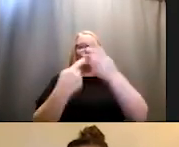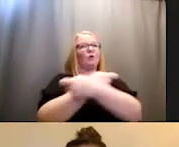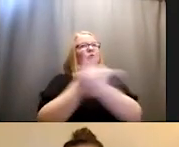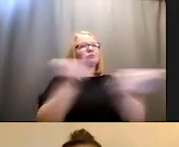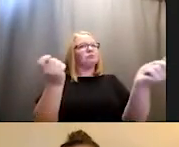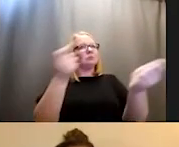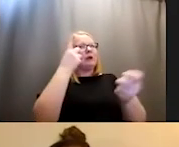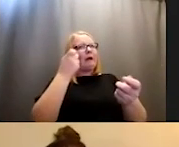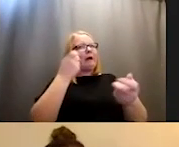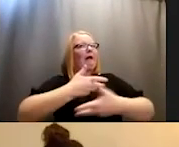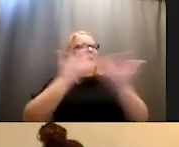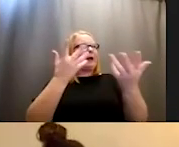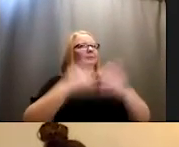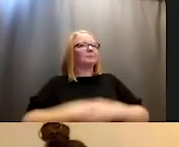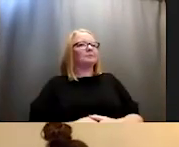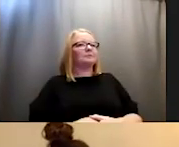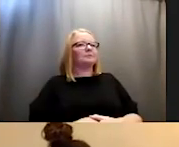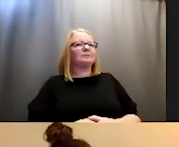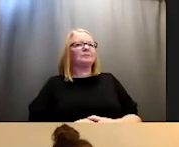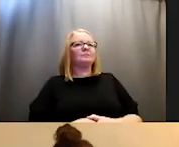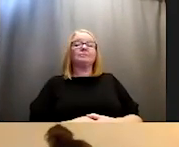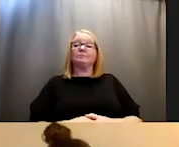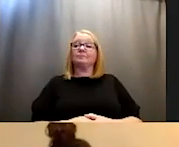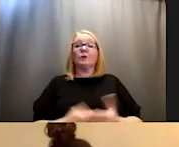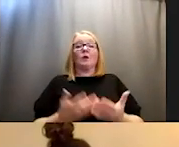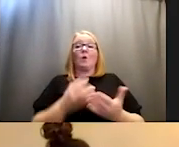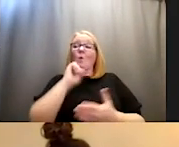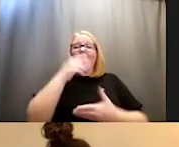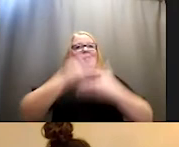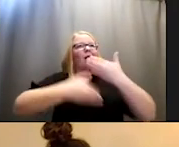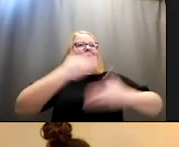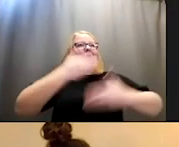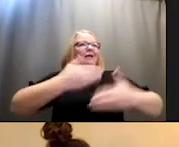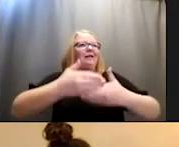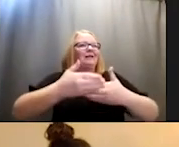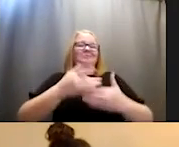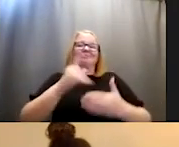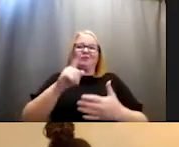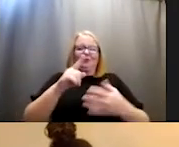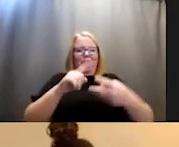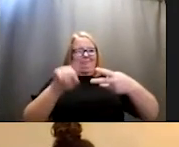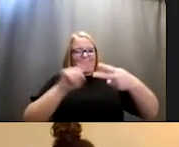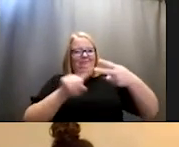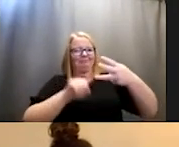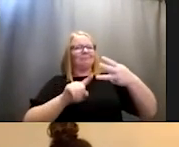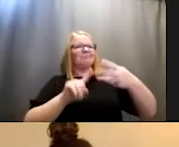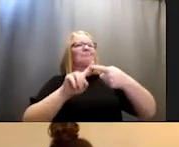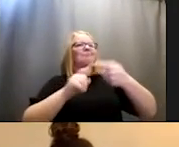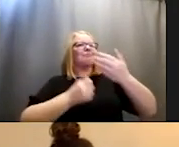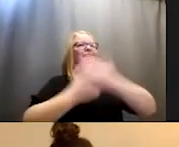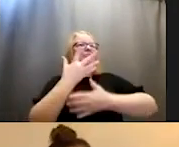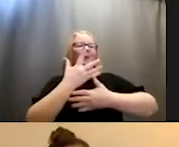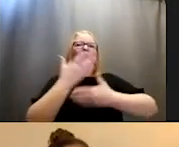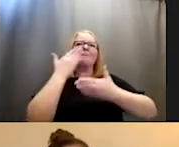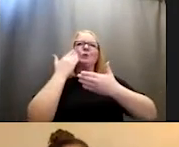everybody. So through this talk, we're going to do a quick run through of the following topics. So evolving beauty ideals